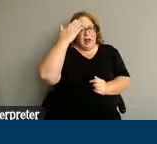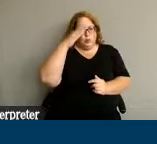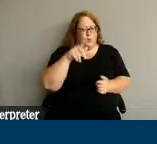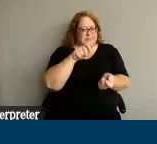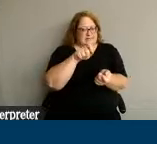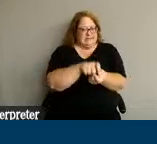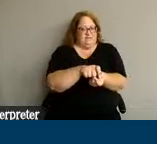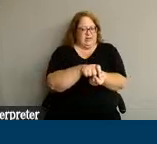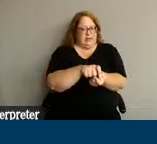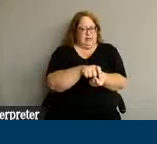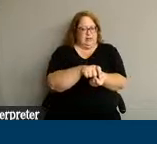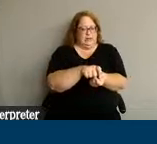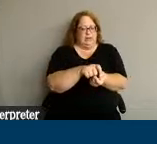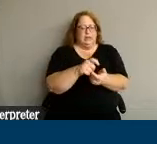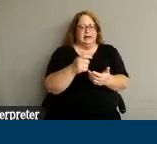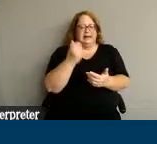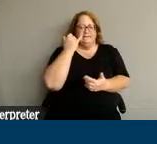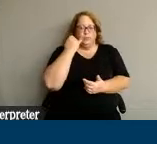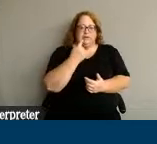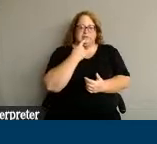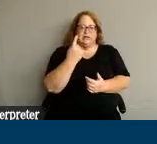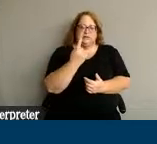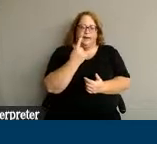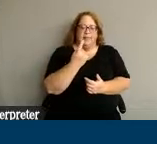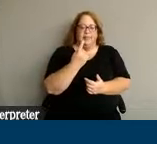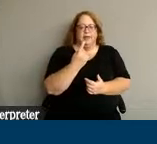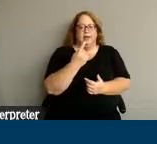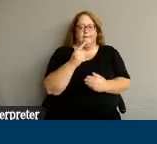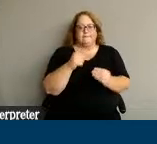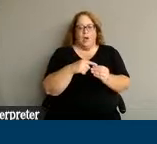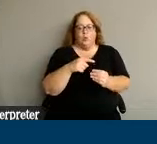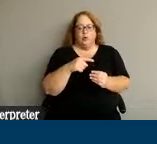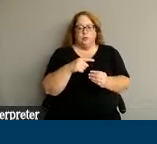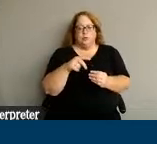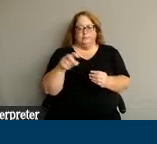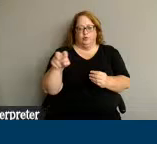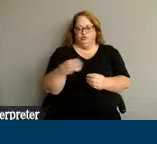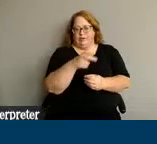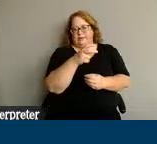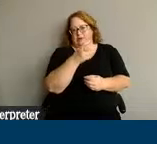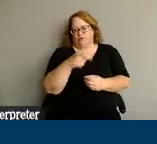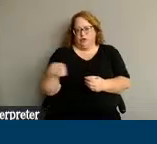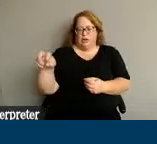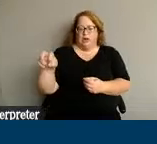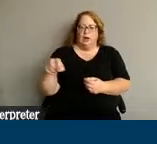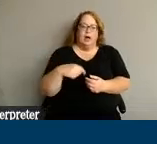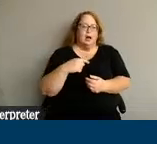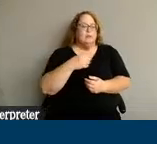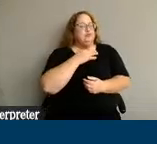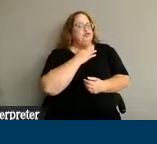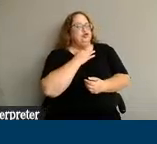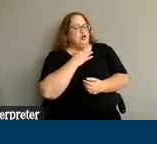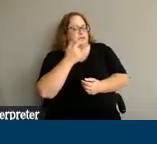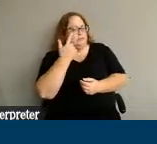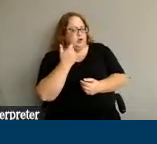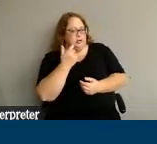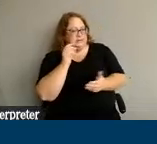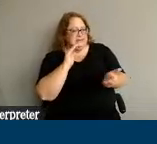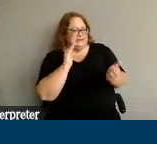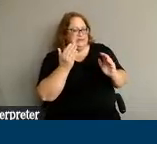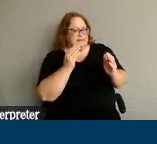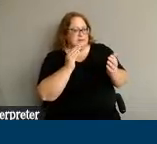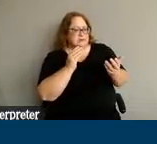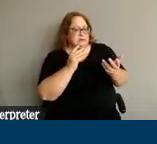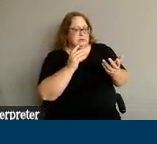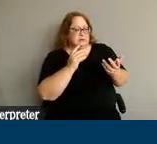know specifically verbatimly if we say anything about transition to and from. Is there, I'm just curious, because it seems